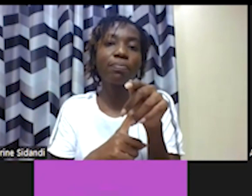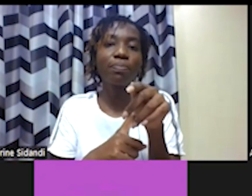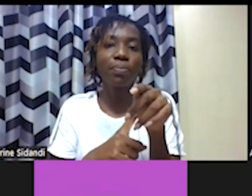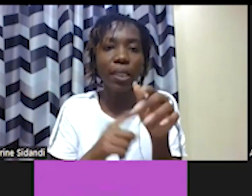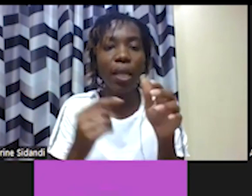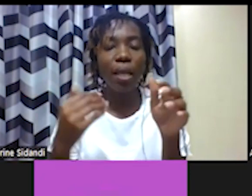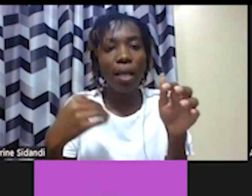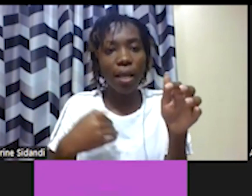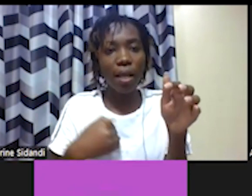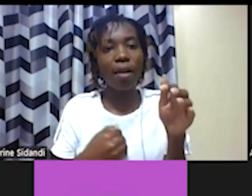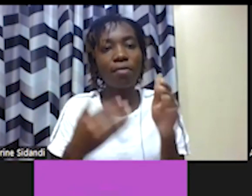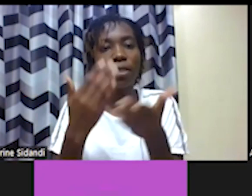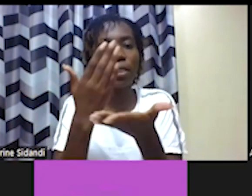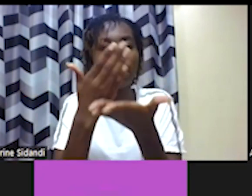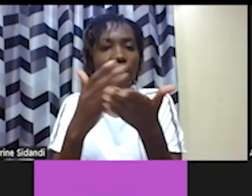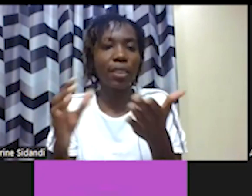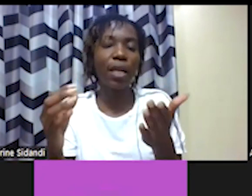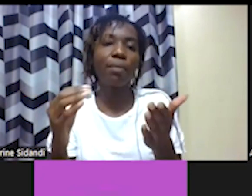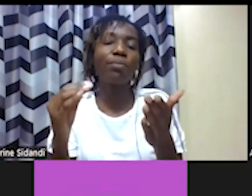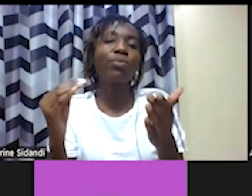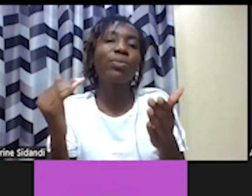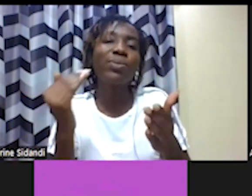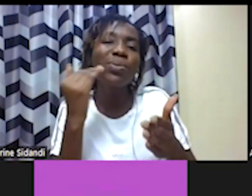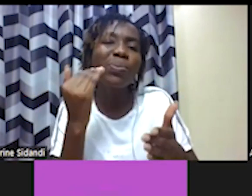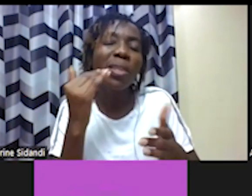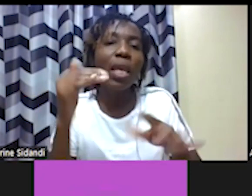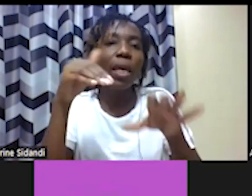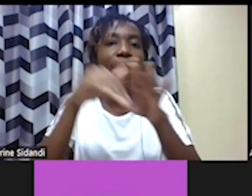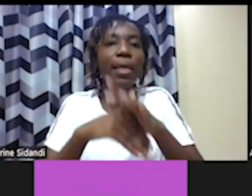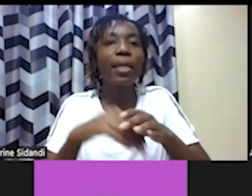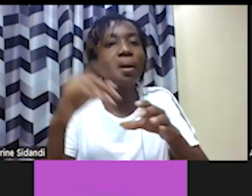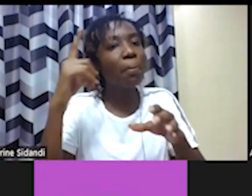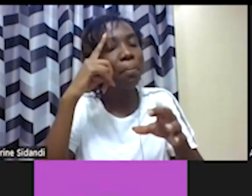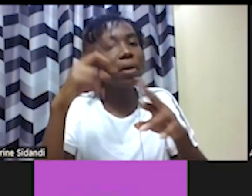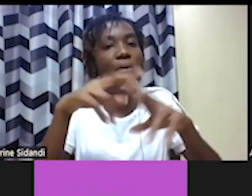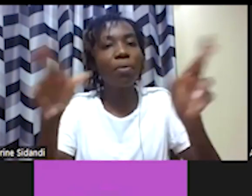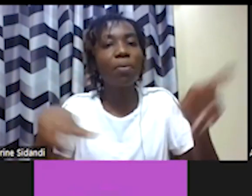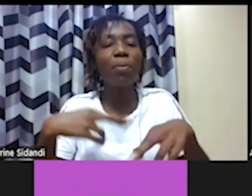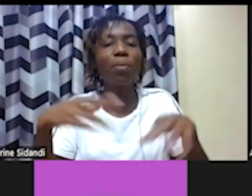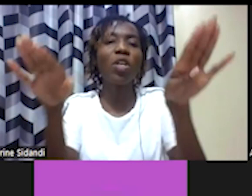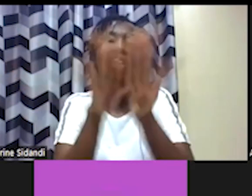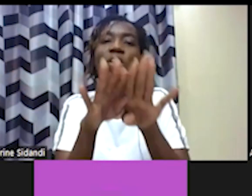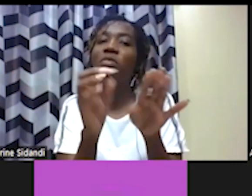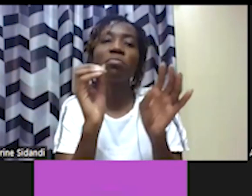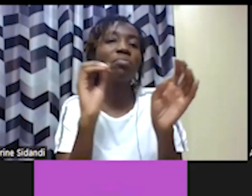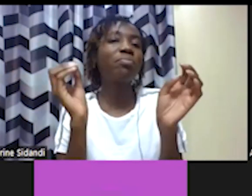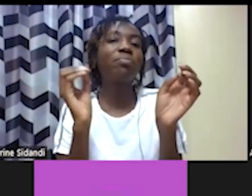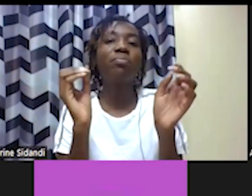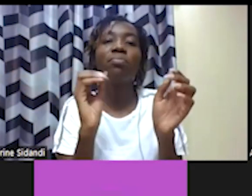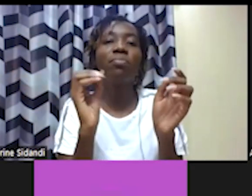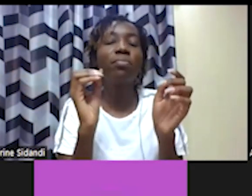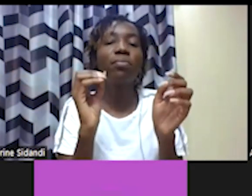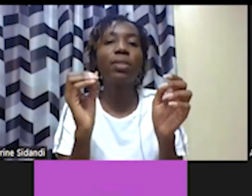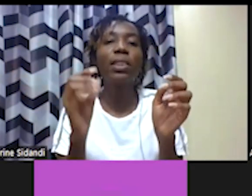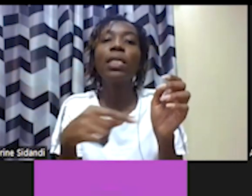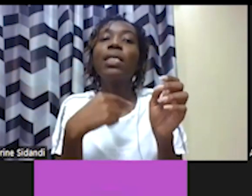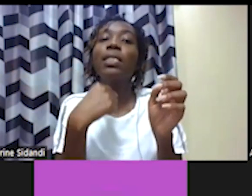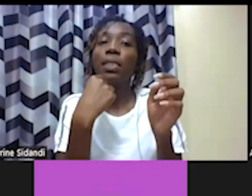some chocolates in my bedroom. My bedroom was never closed, so that I tell them